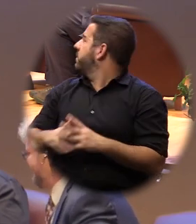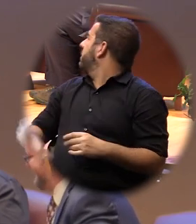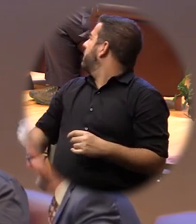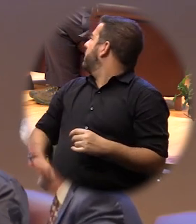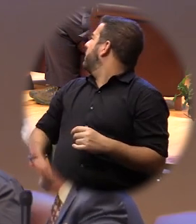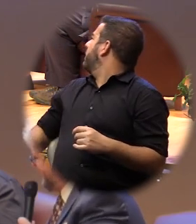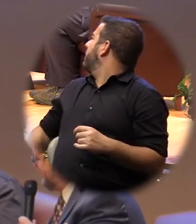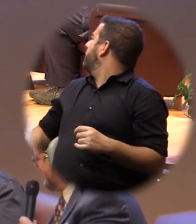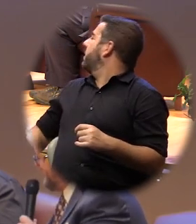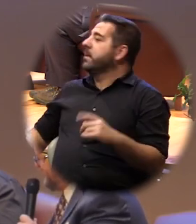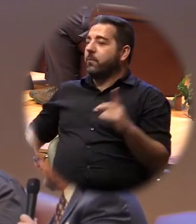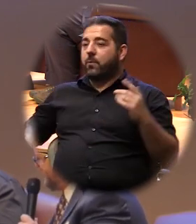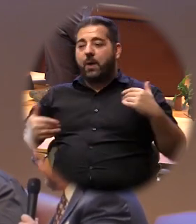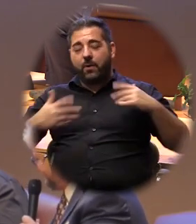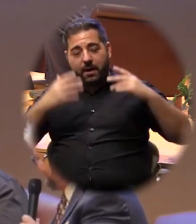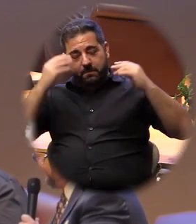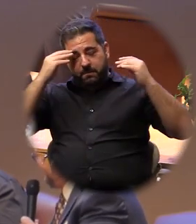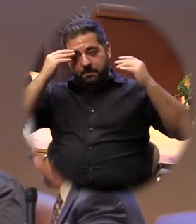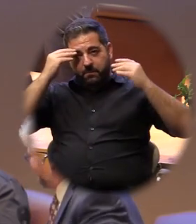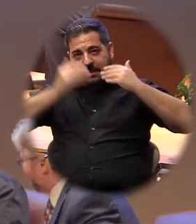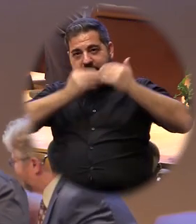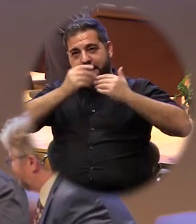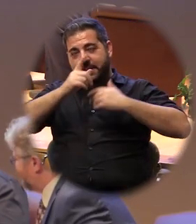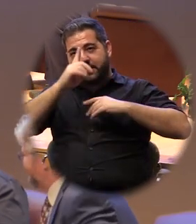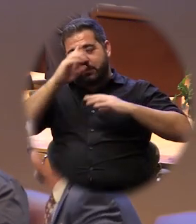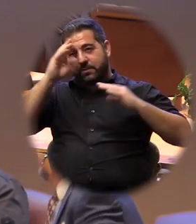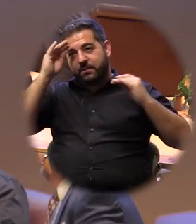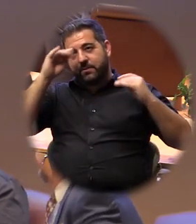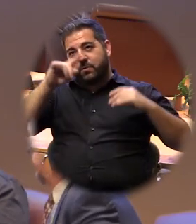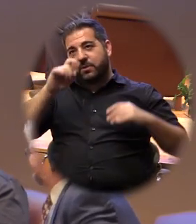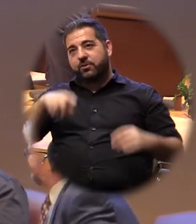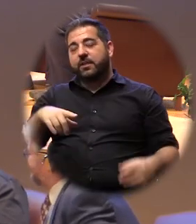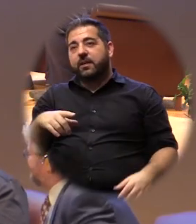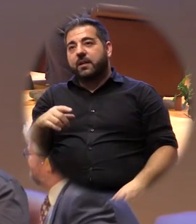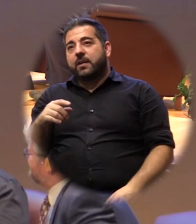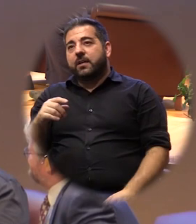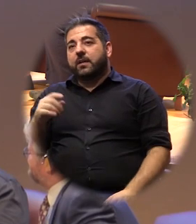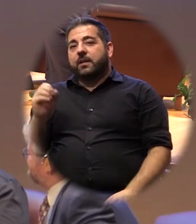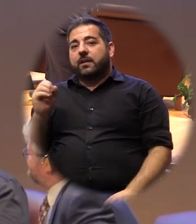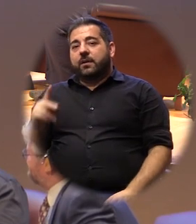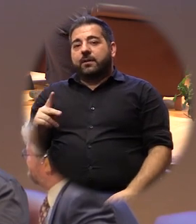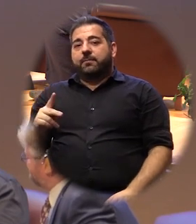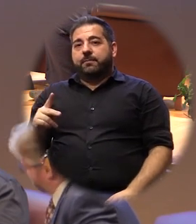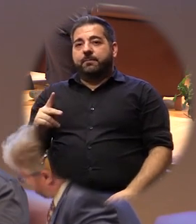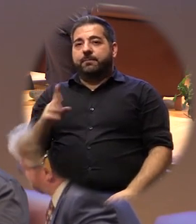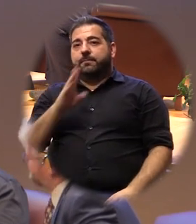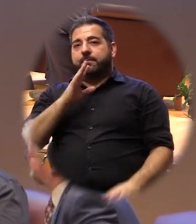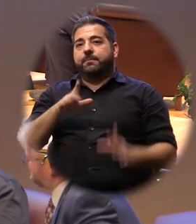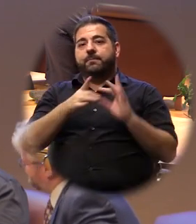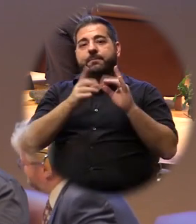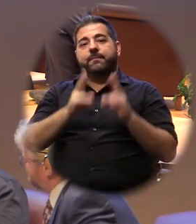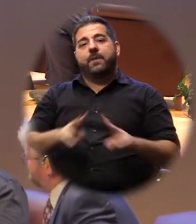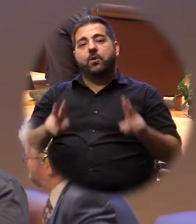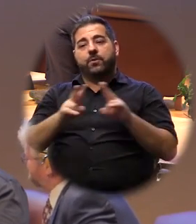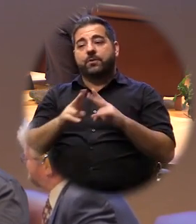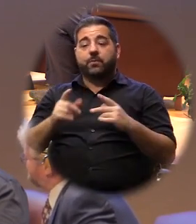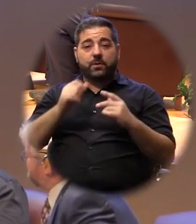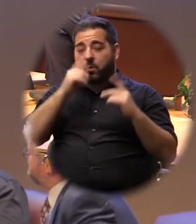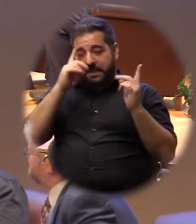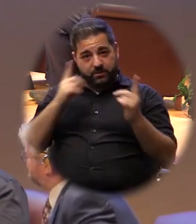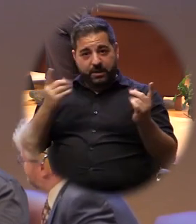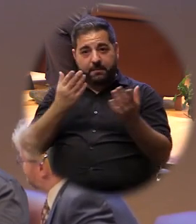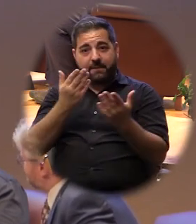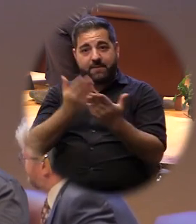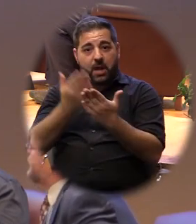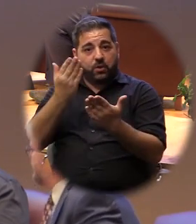Yeah, sorry. I'll try to make them shorter. No, that was great. So talking about values, we're not disagreeing about facts, we're